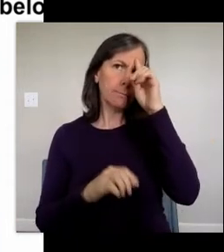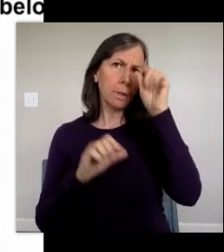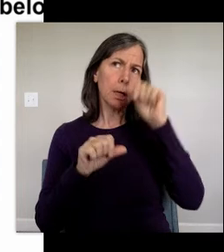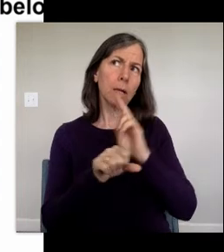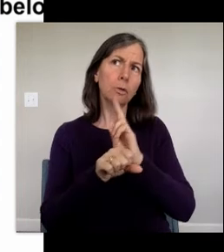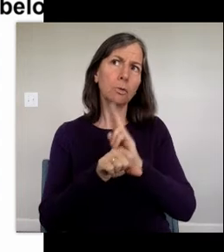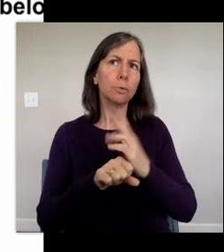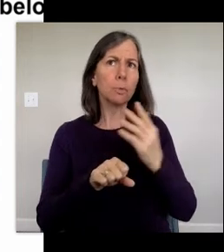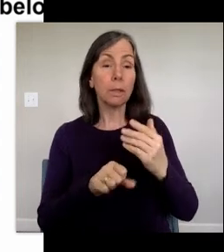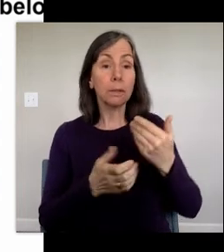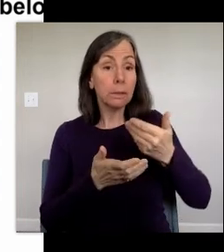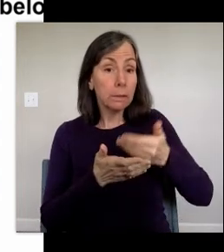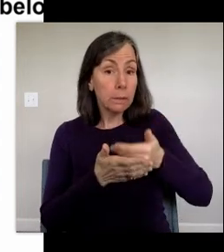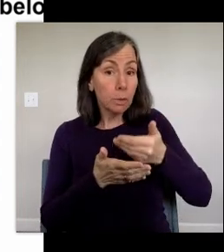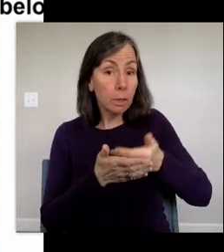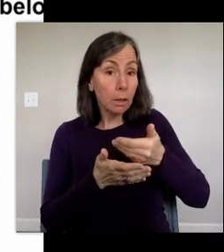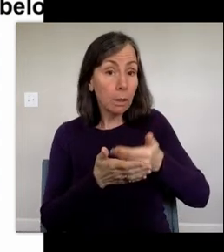Cereal.